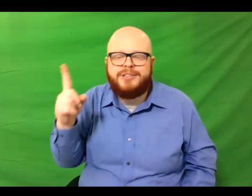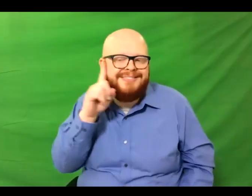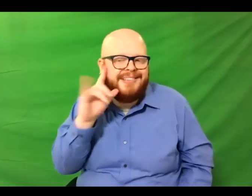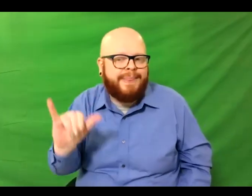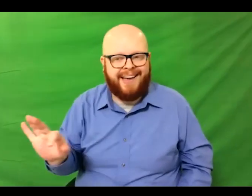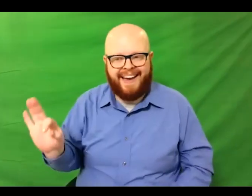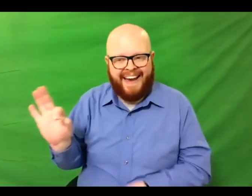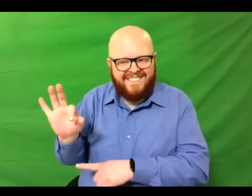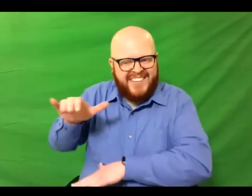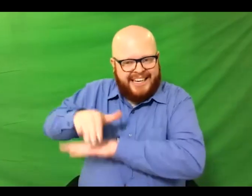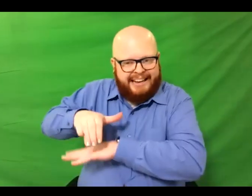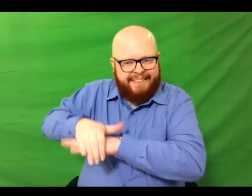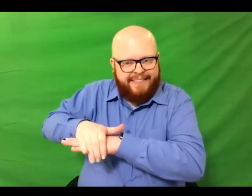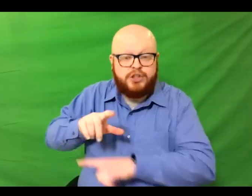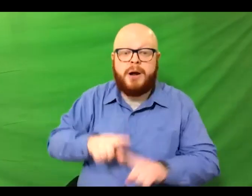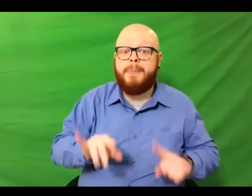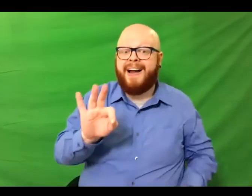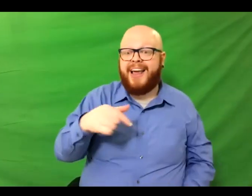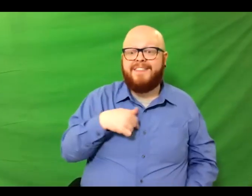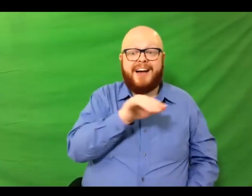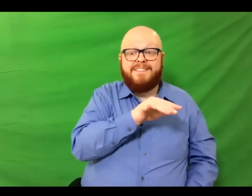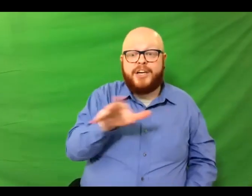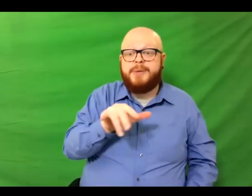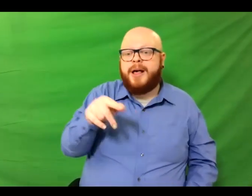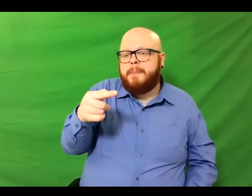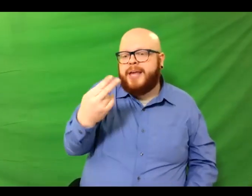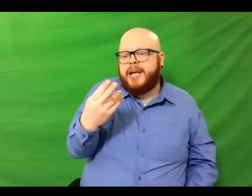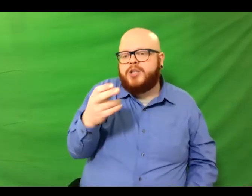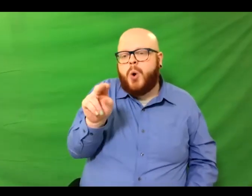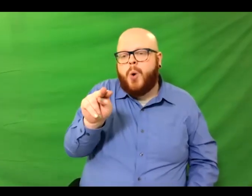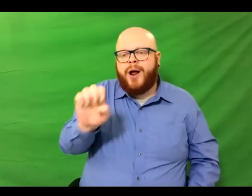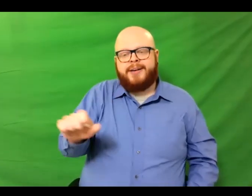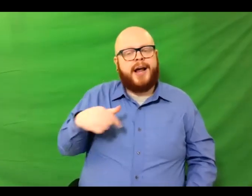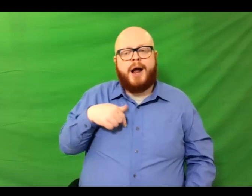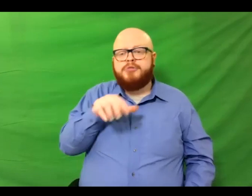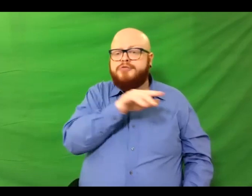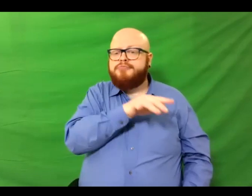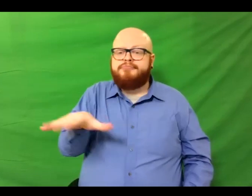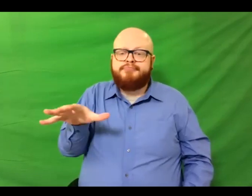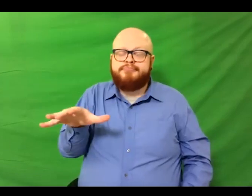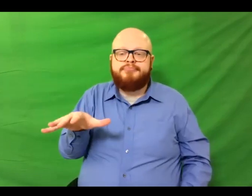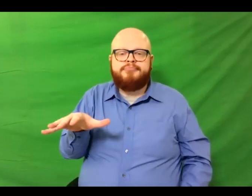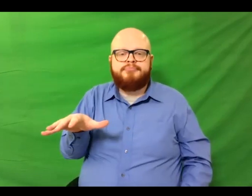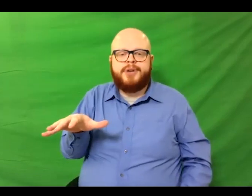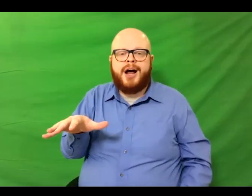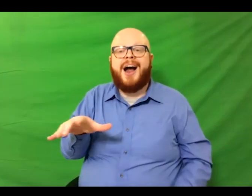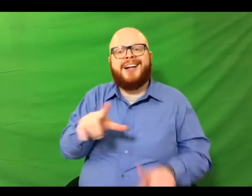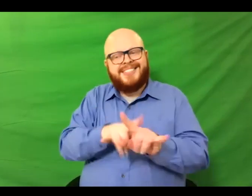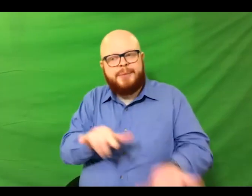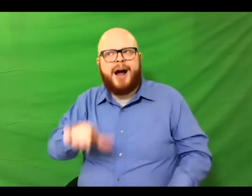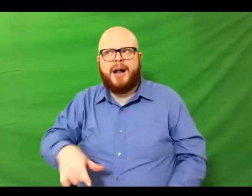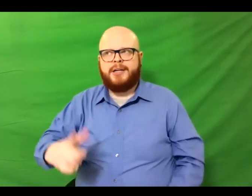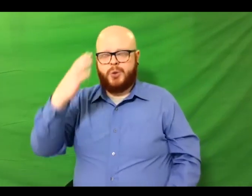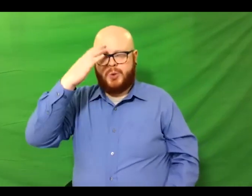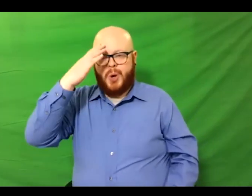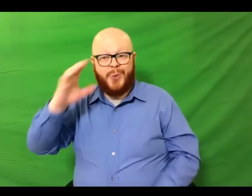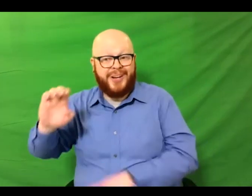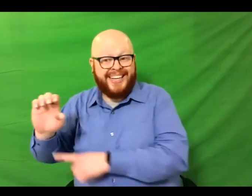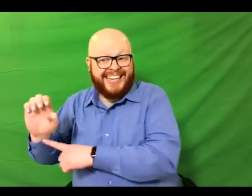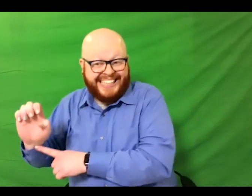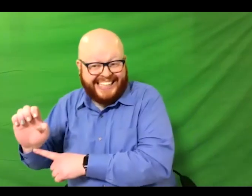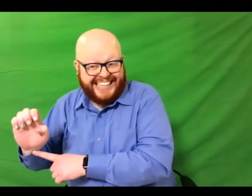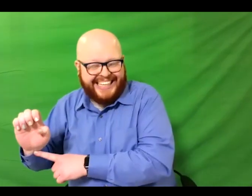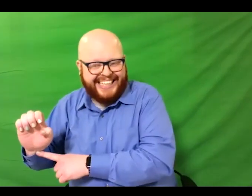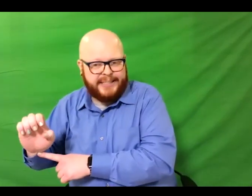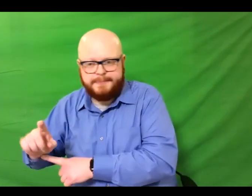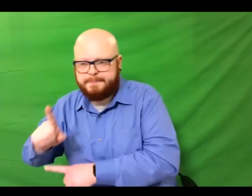But if I'm fingerspelling it, it's going to be P-H-O-N-E. I'm just straight spelling it. And then I'm also going to have to know that's kind of a silent E, because when I look at that